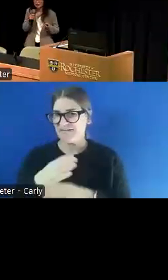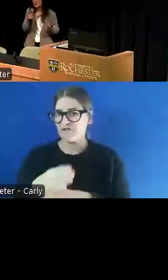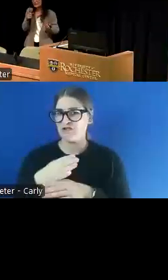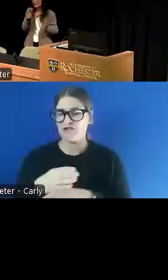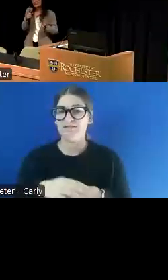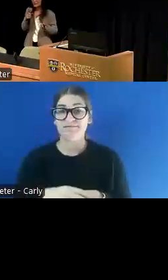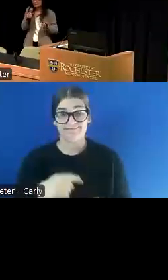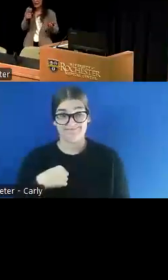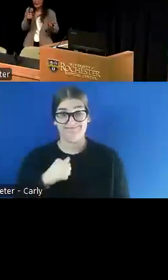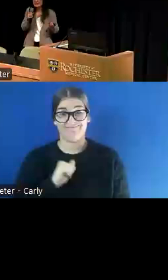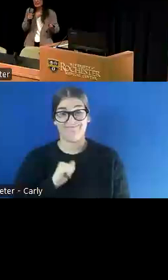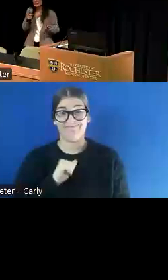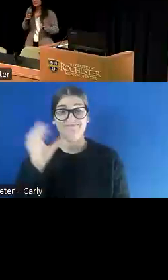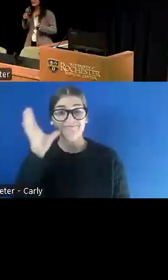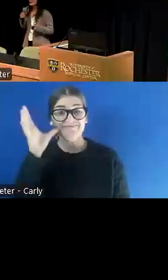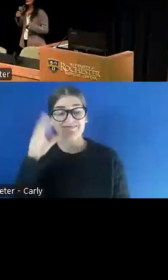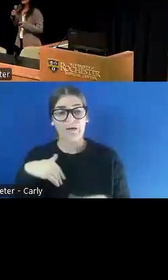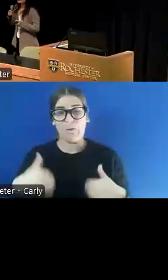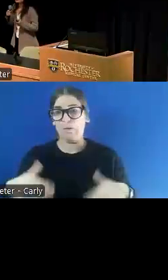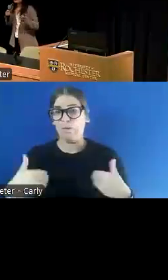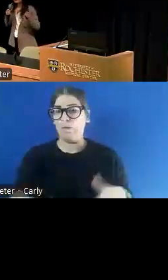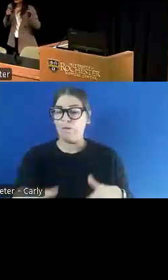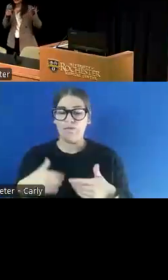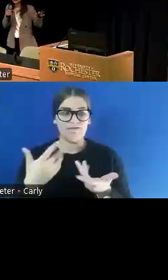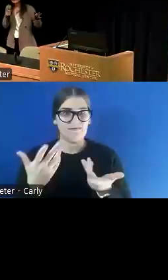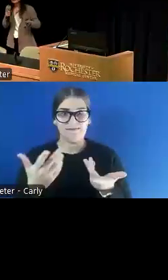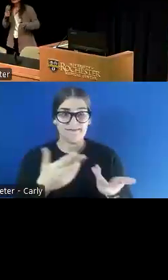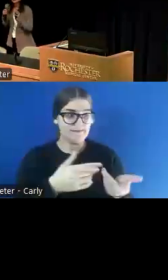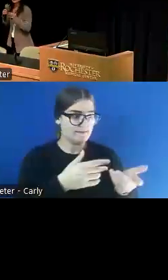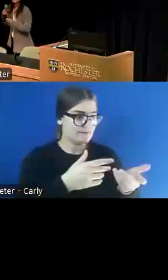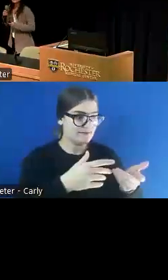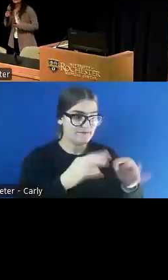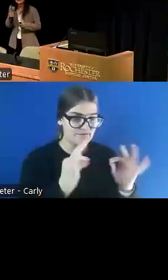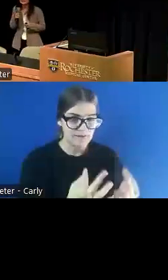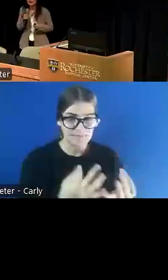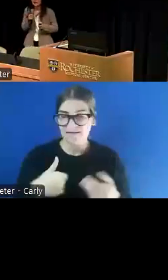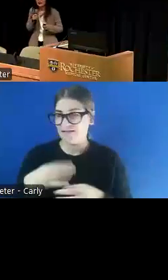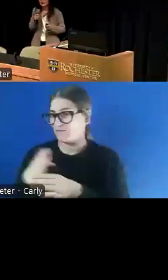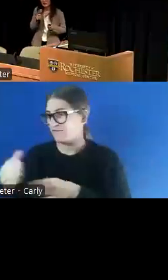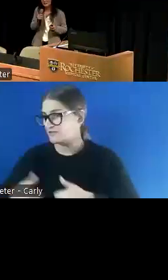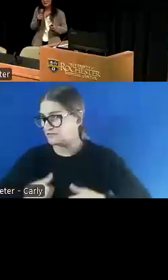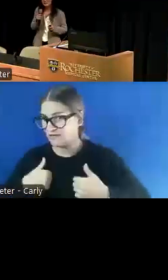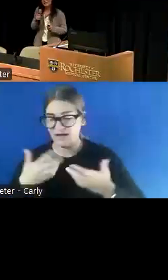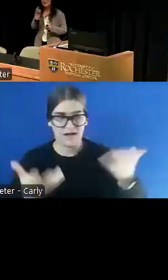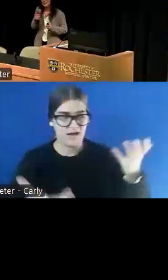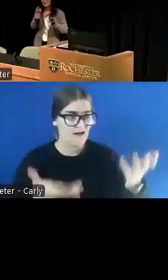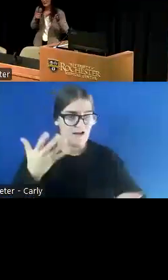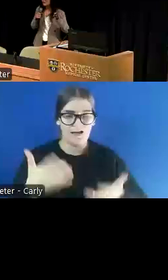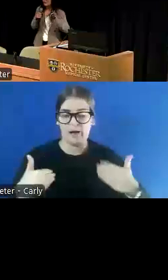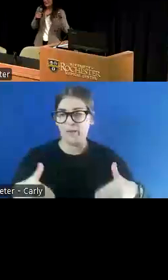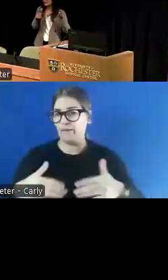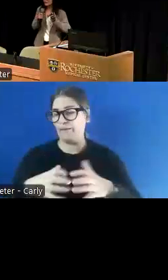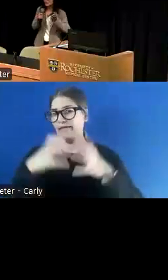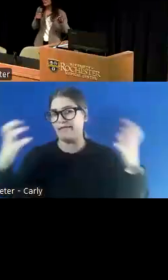a juggling life act it is to try to have a professional life and have my family life, but